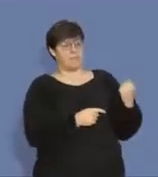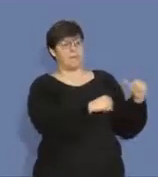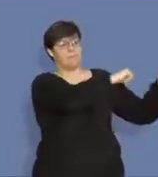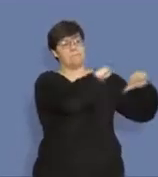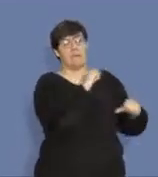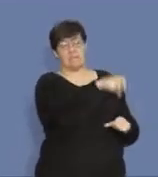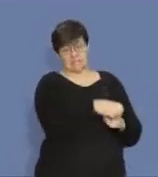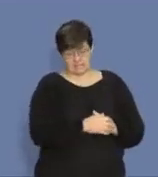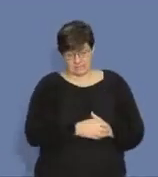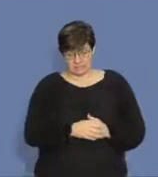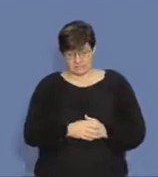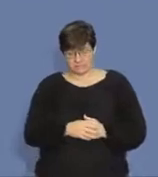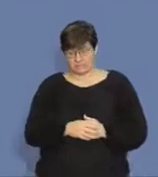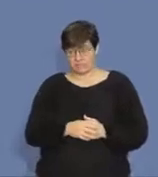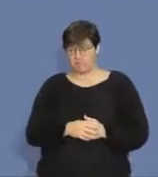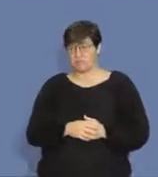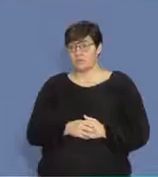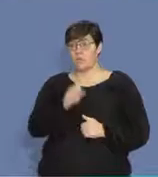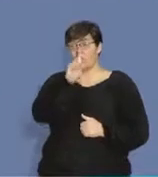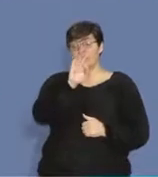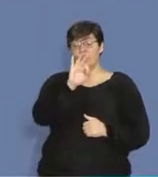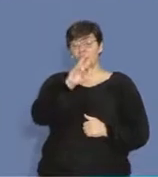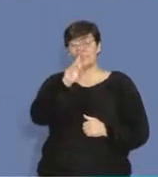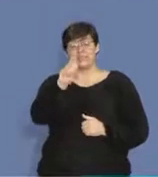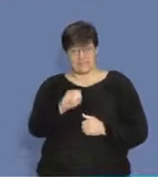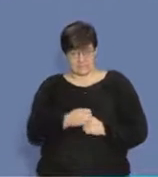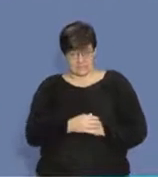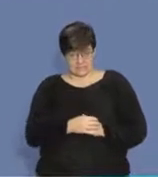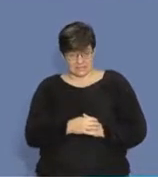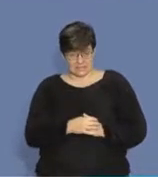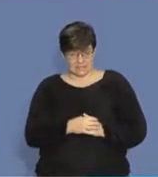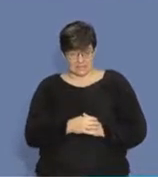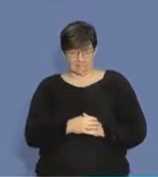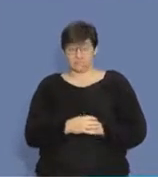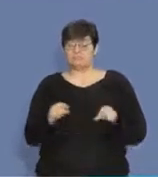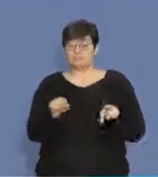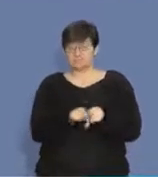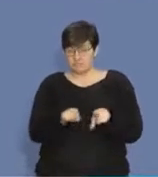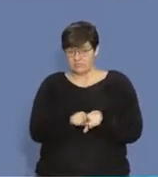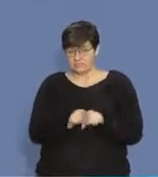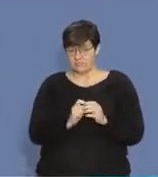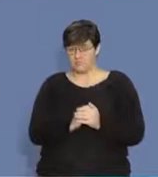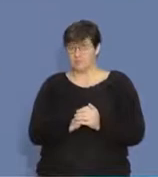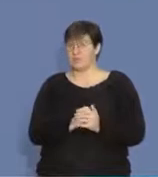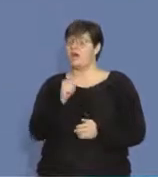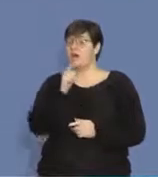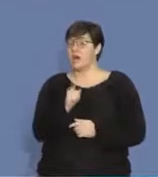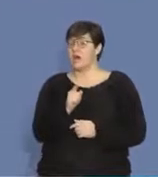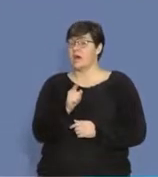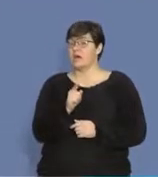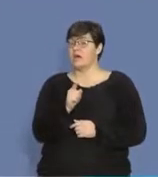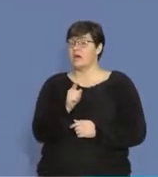1,320. More important is, or equally important is the fact that this would be input